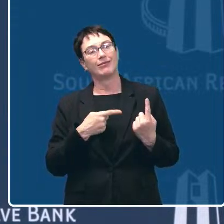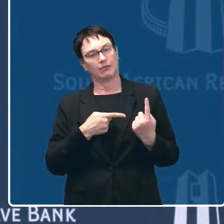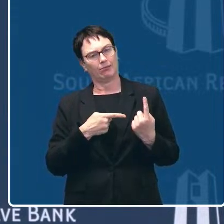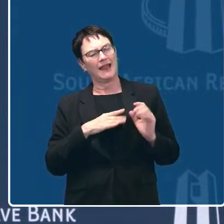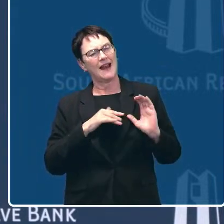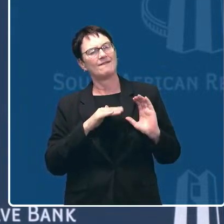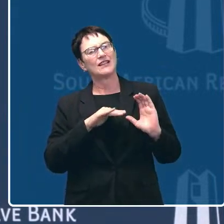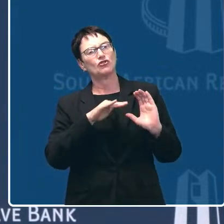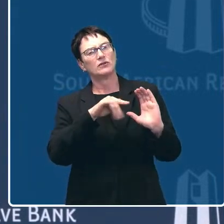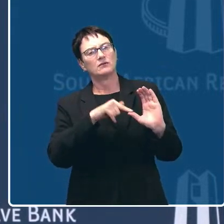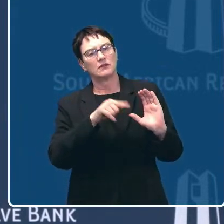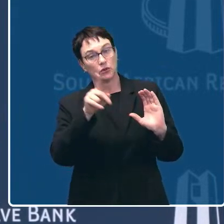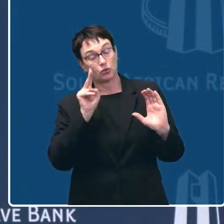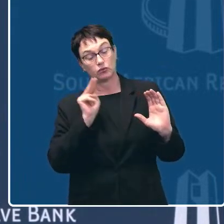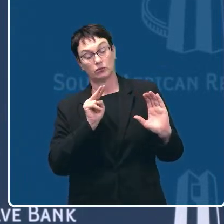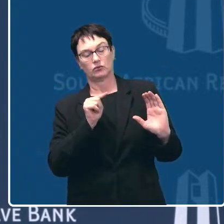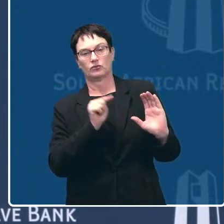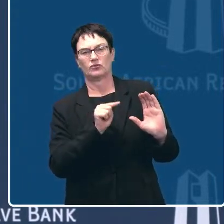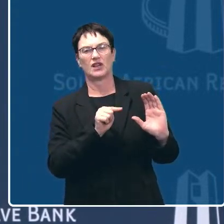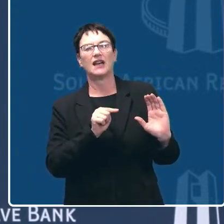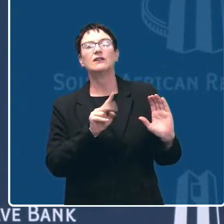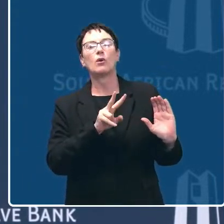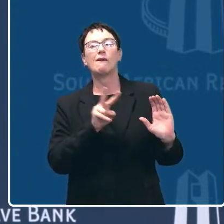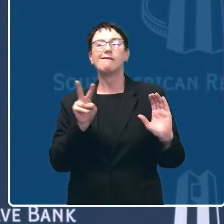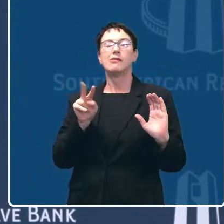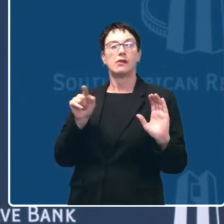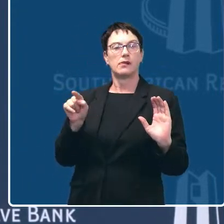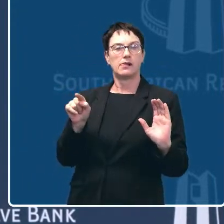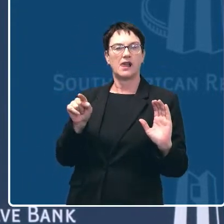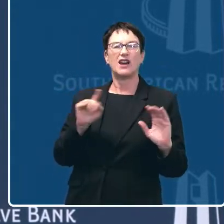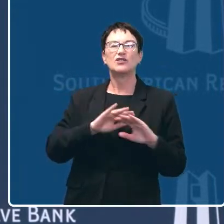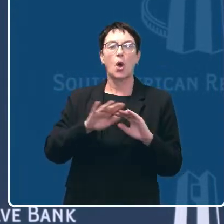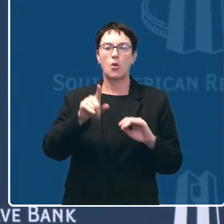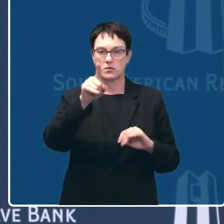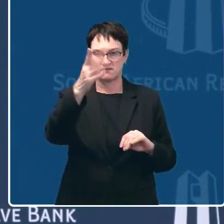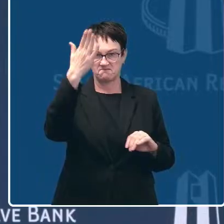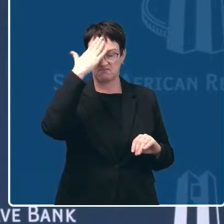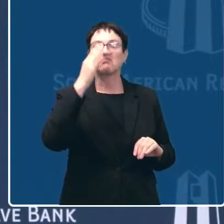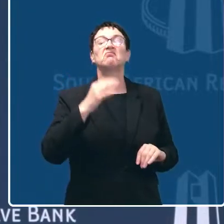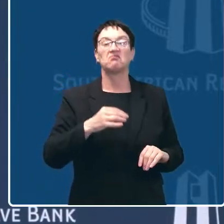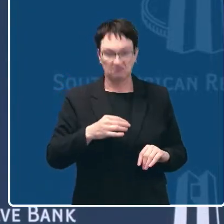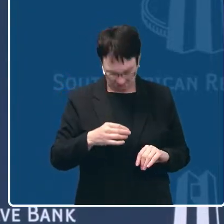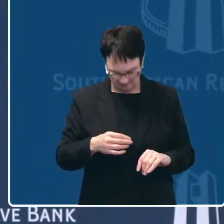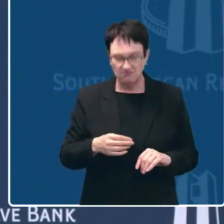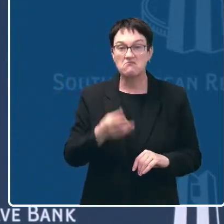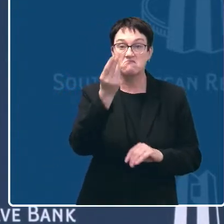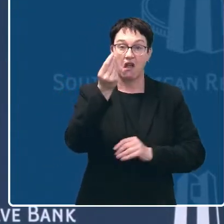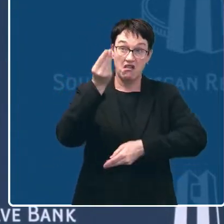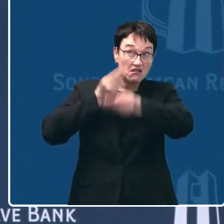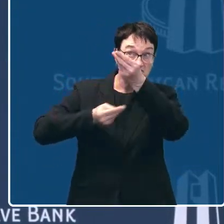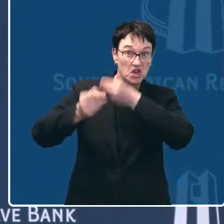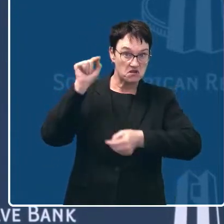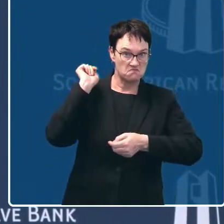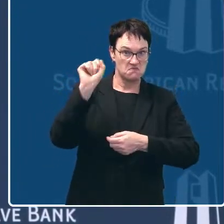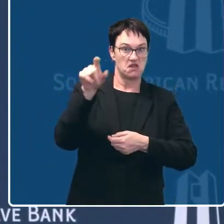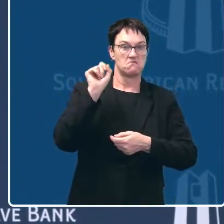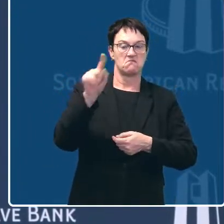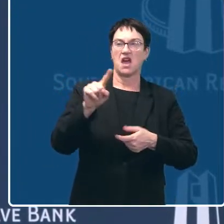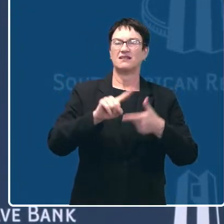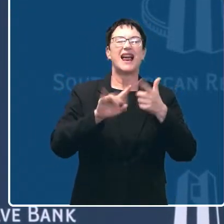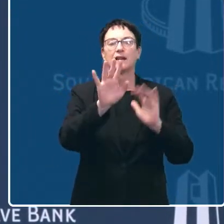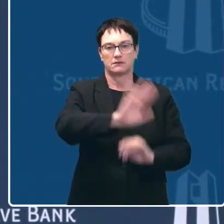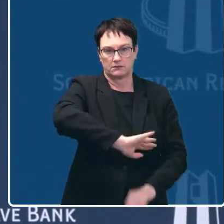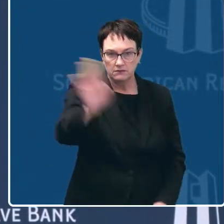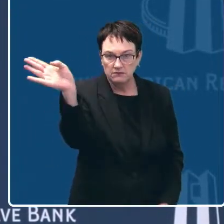where inflation is going. Don't go and pick the exchange rate or the output gap, or don't do that. Look